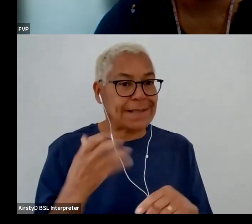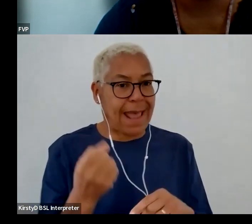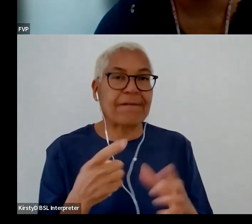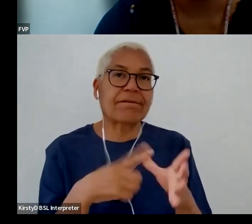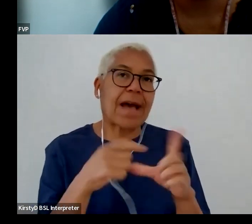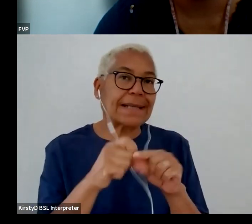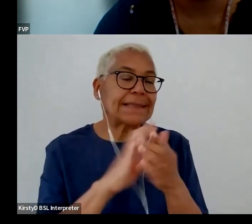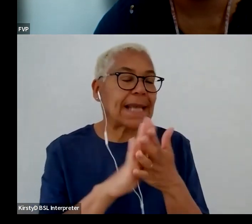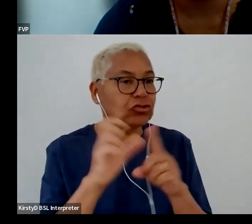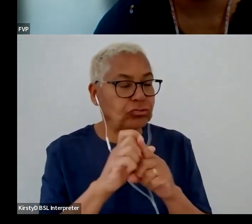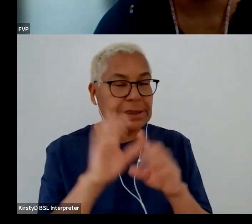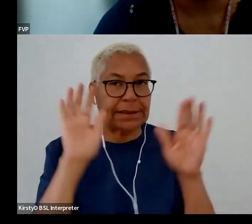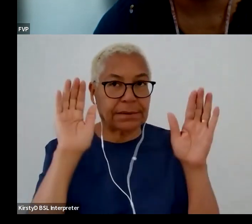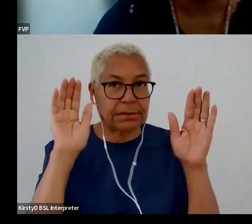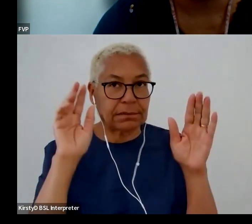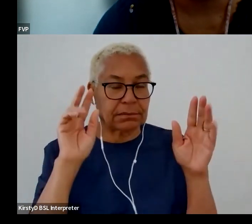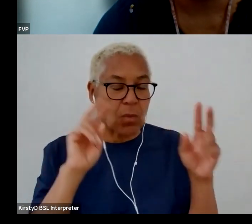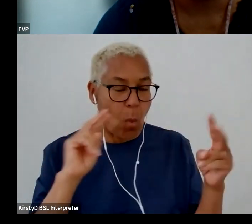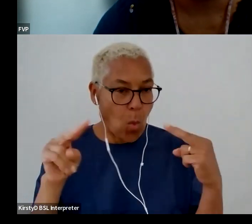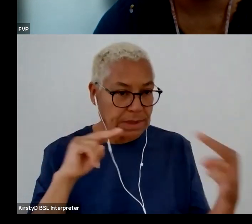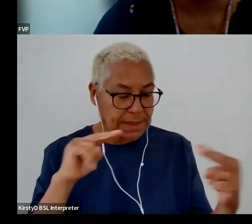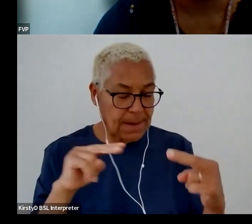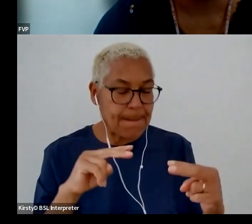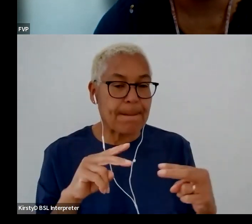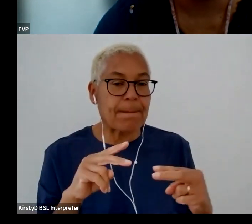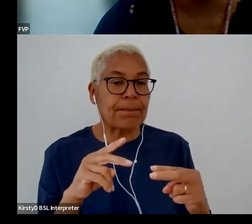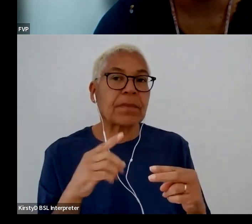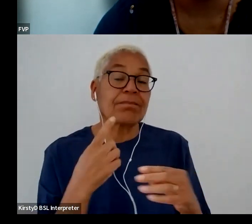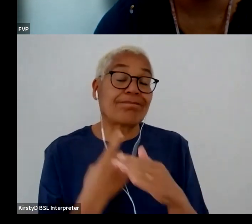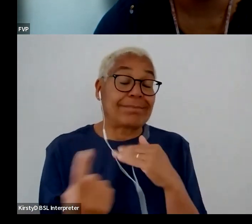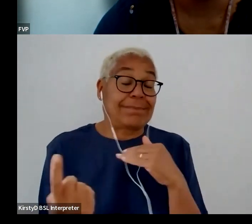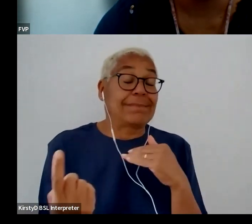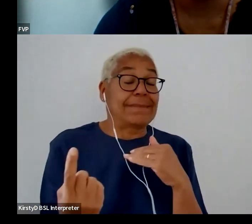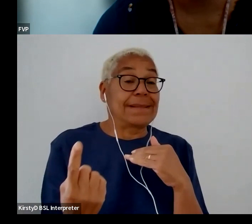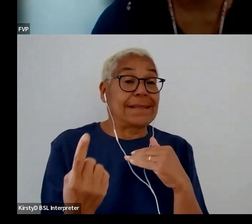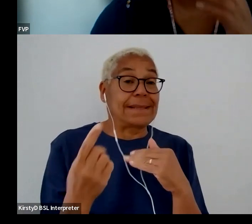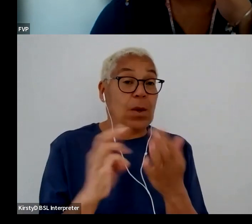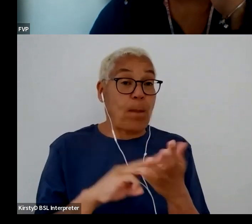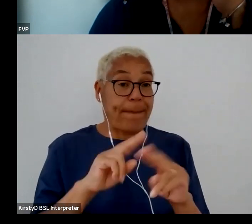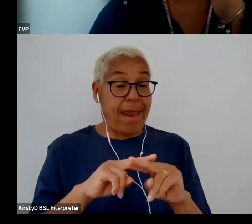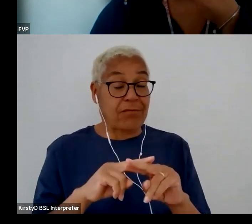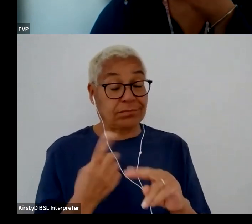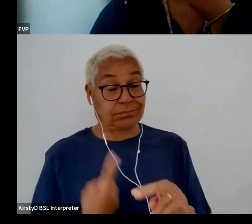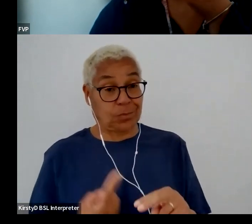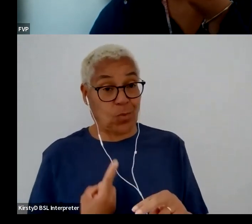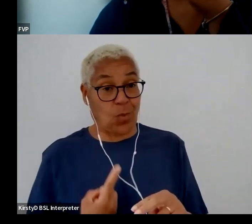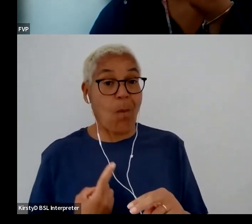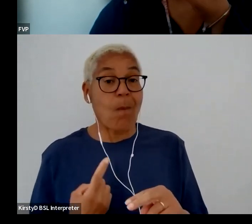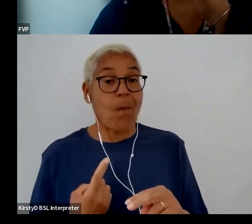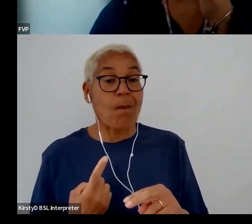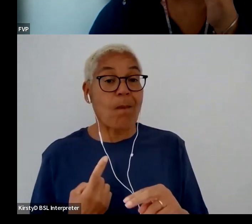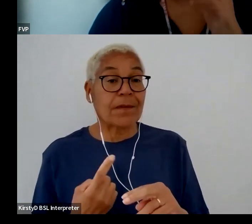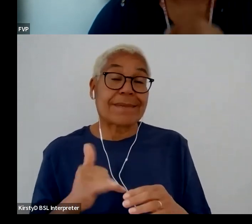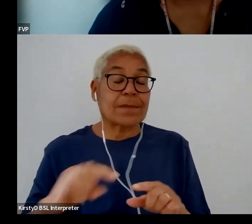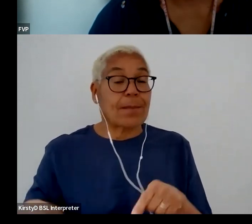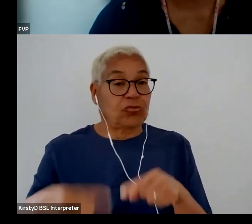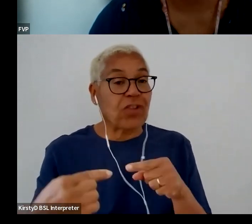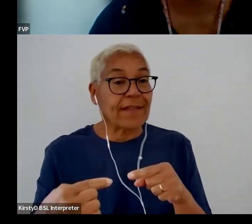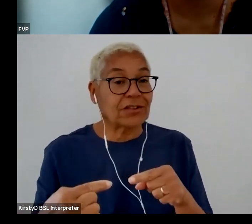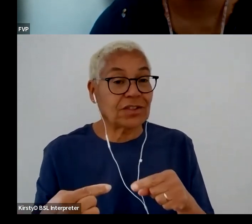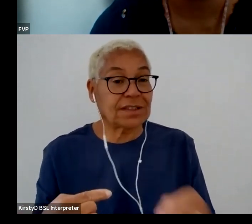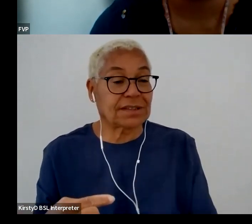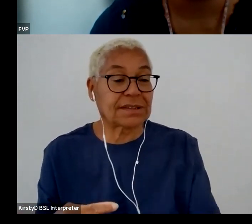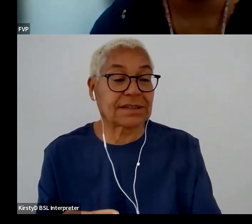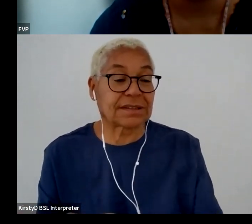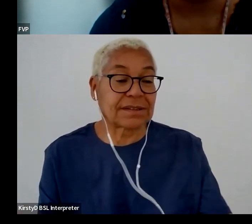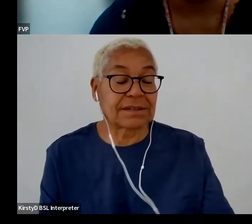and autism. And yeah, I'm a single parent on my own, so it's, sometimes challenging. Best of